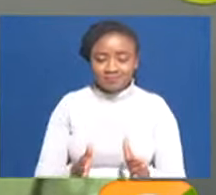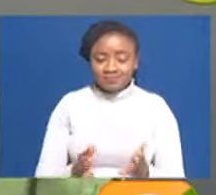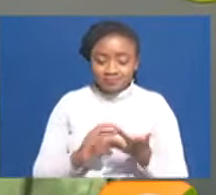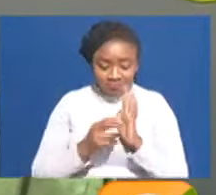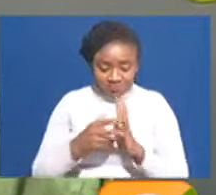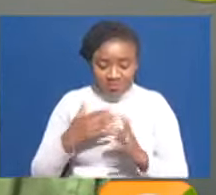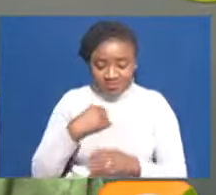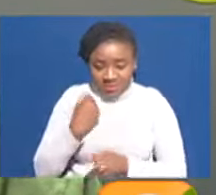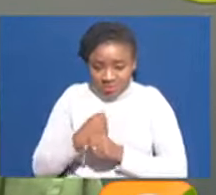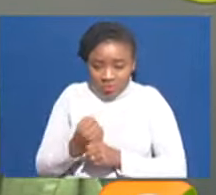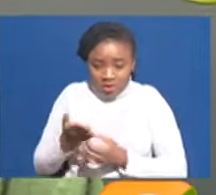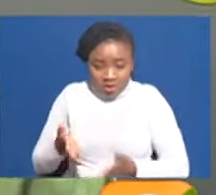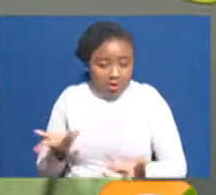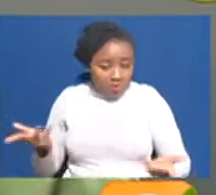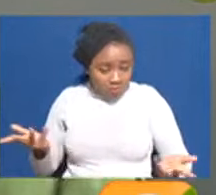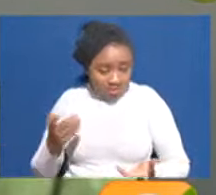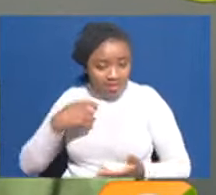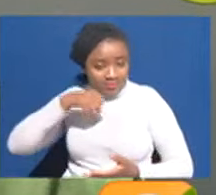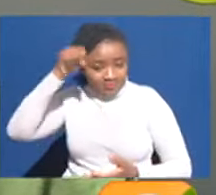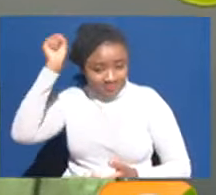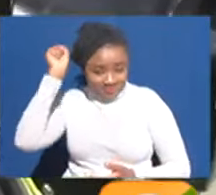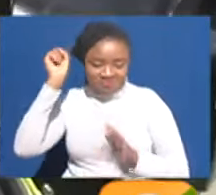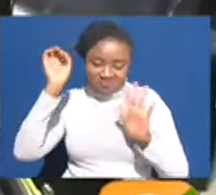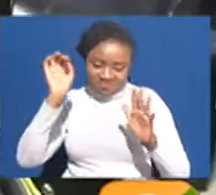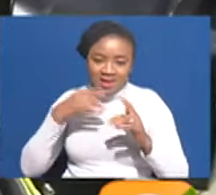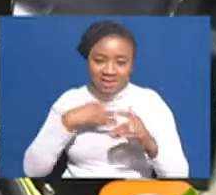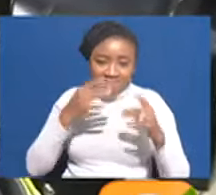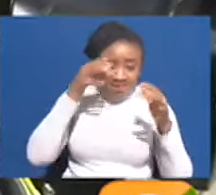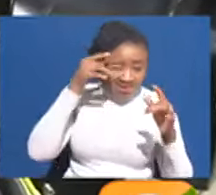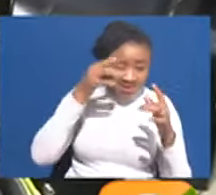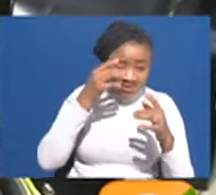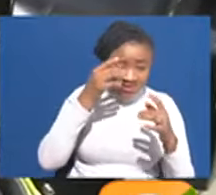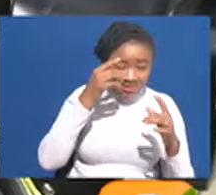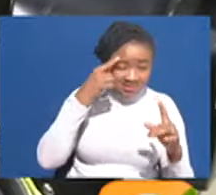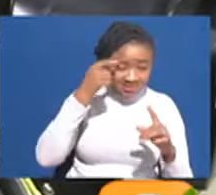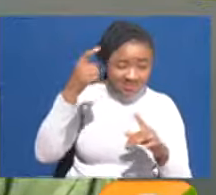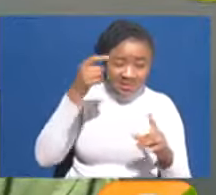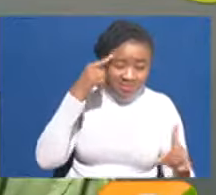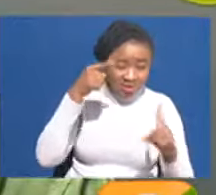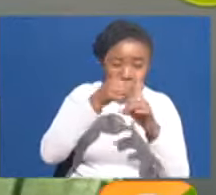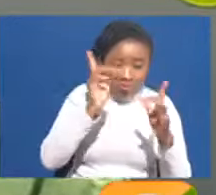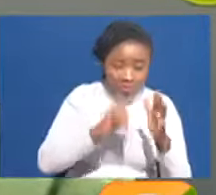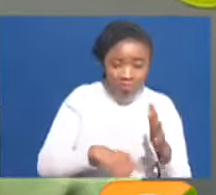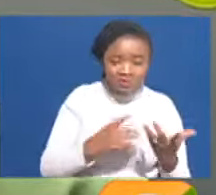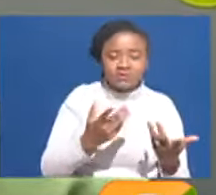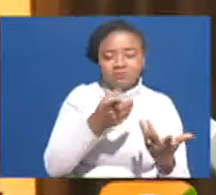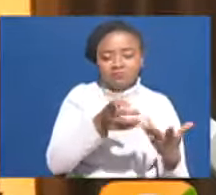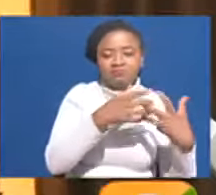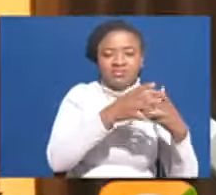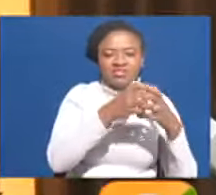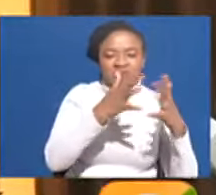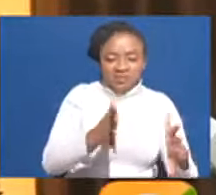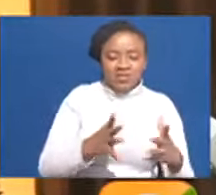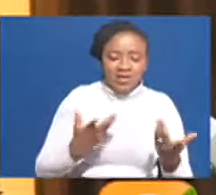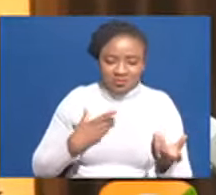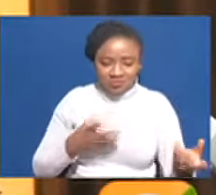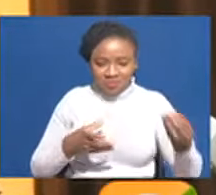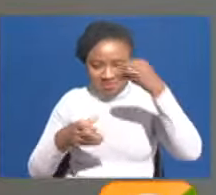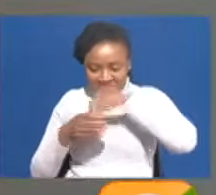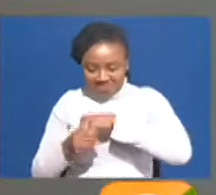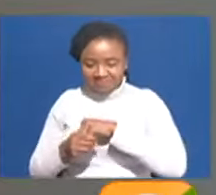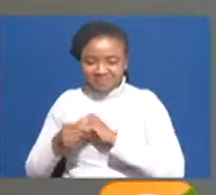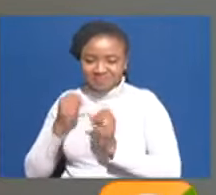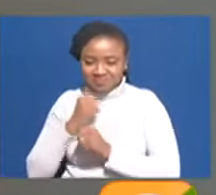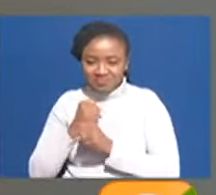kwa kinyozi. Na that's why I introduced geometric. Isikuwa ati lazima ningepursue nikiwa pale campus. That's why